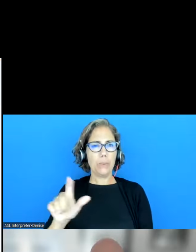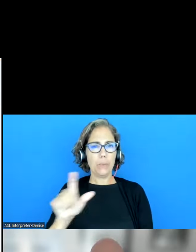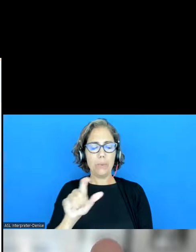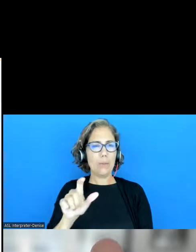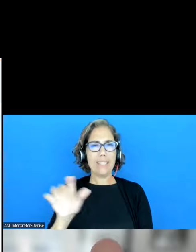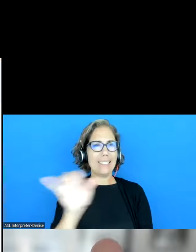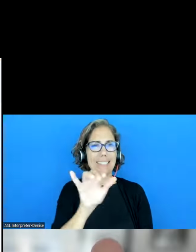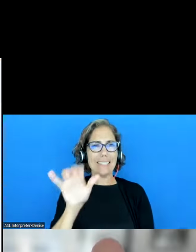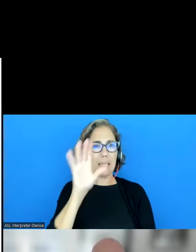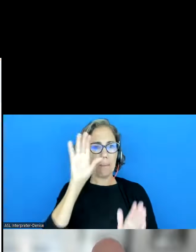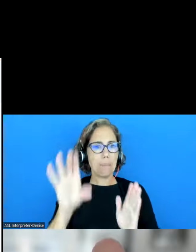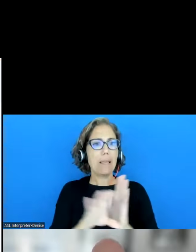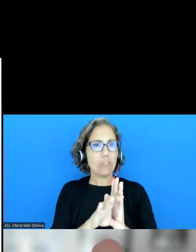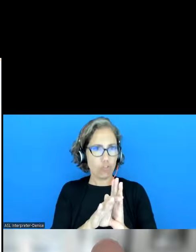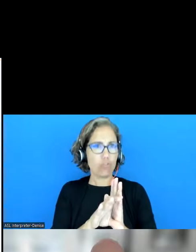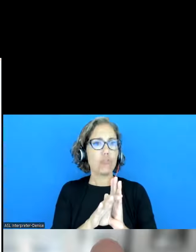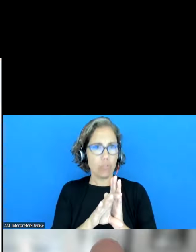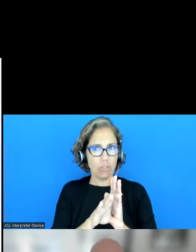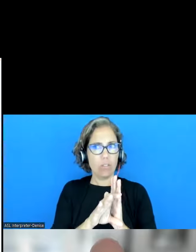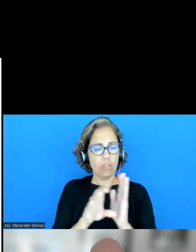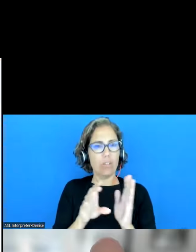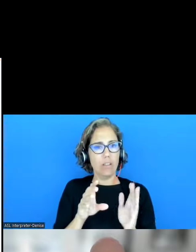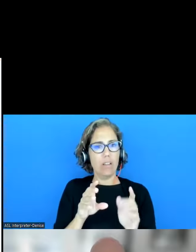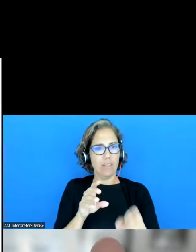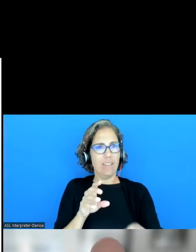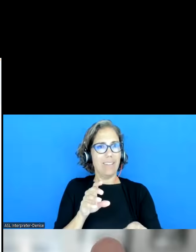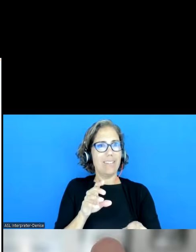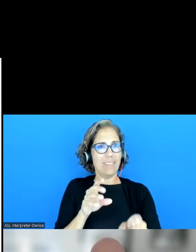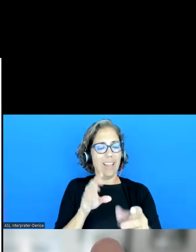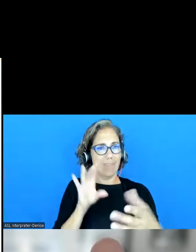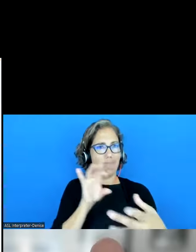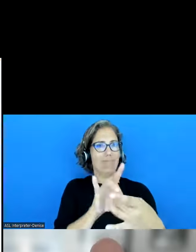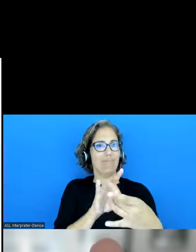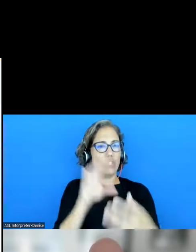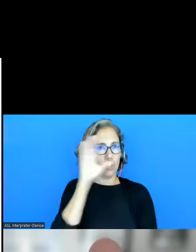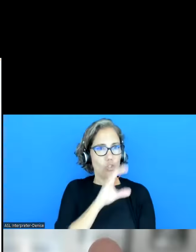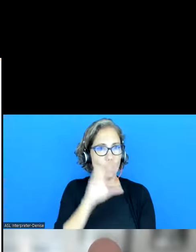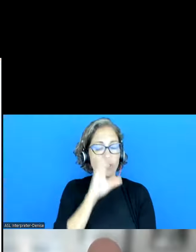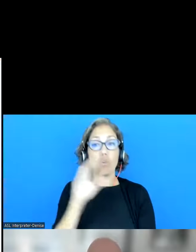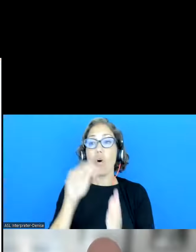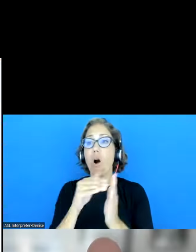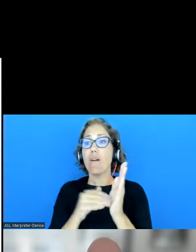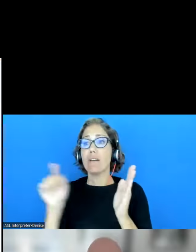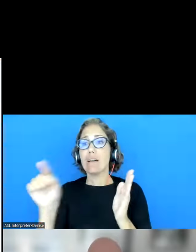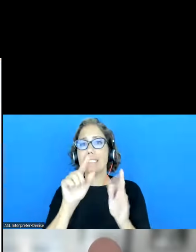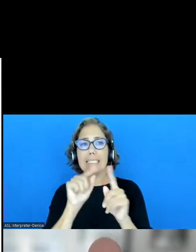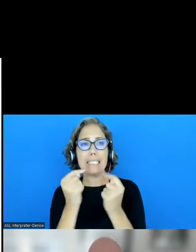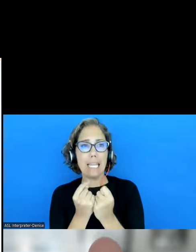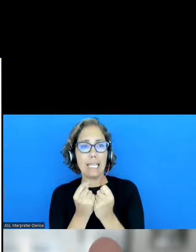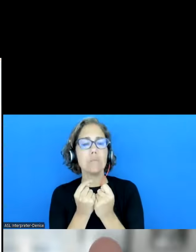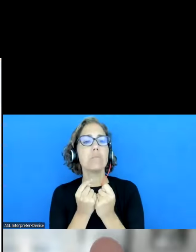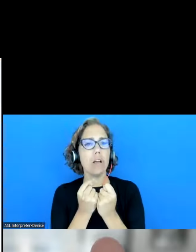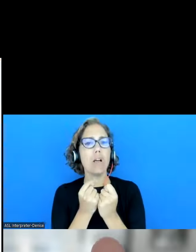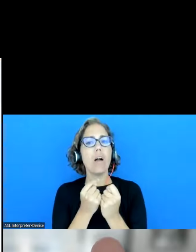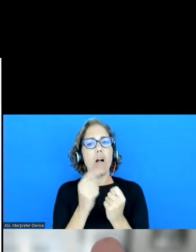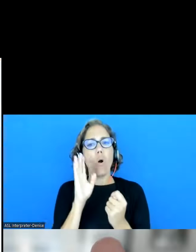image of the search. So often teams tend to